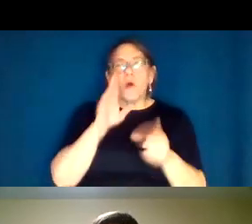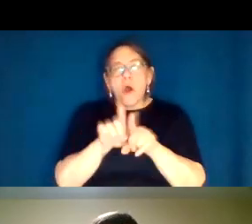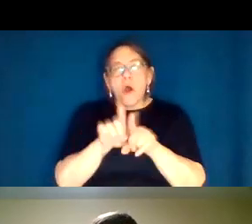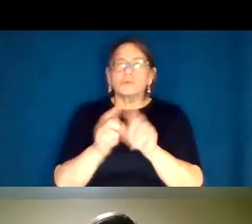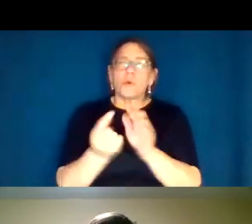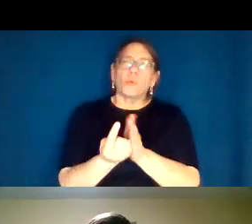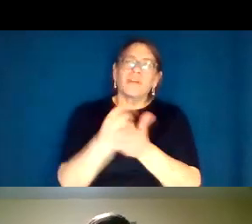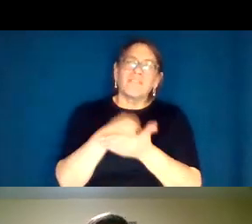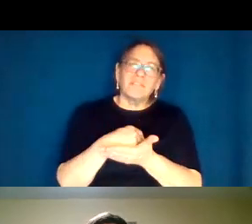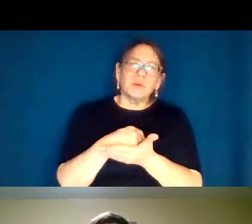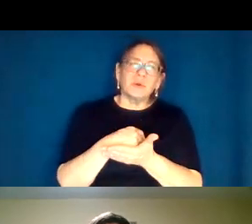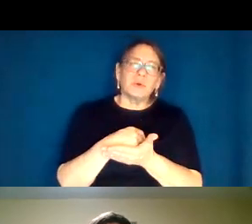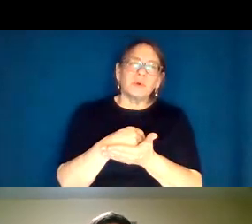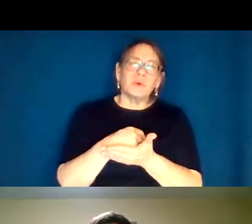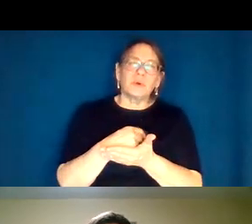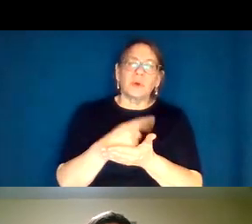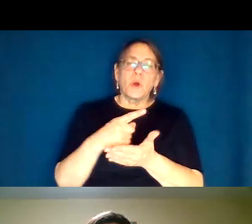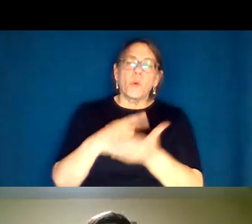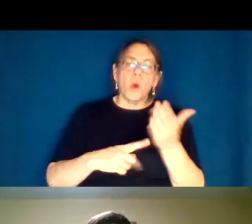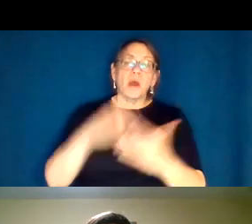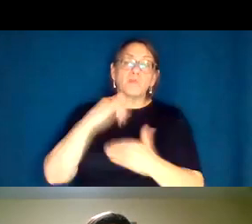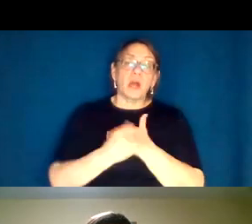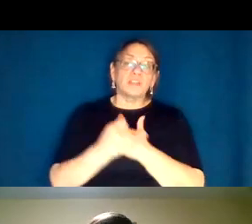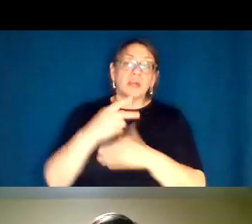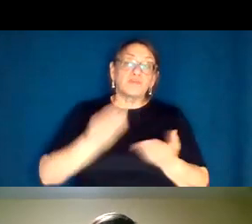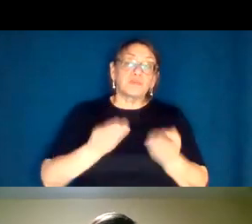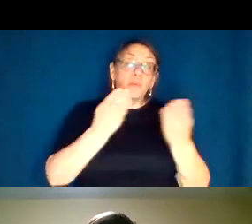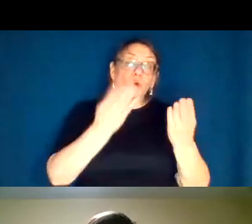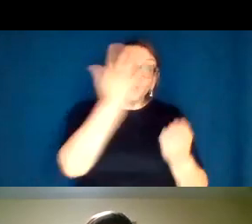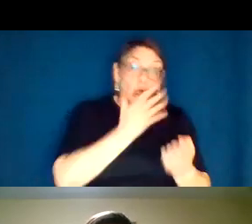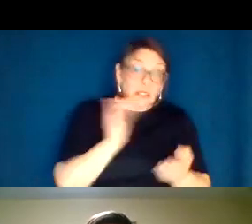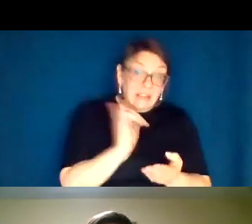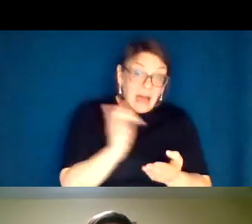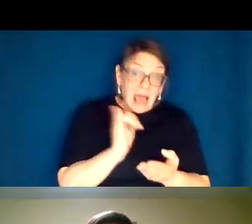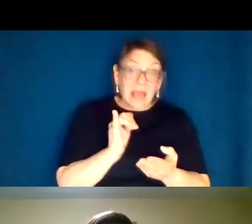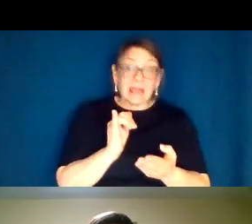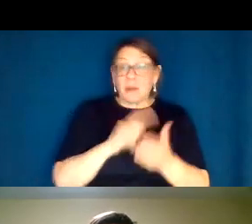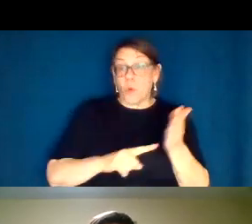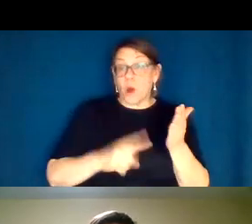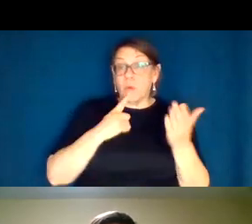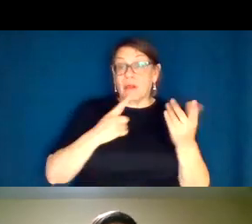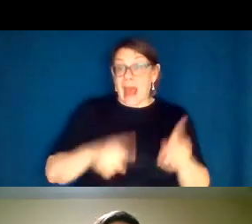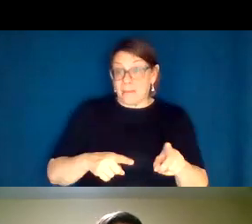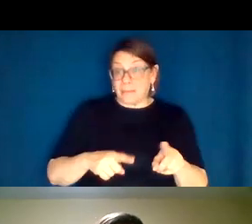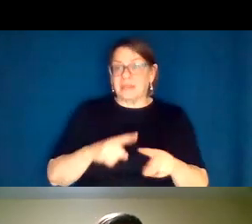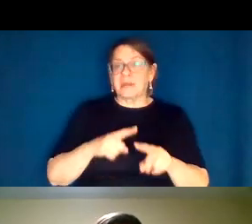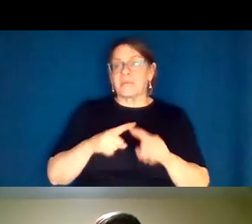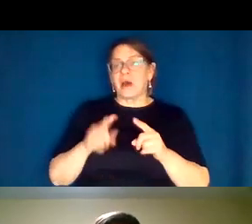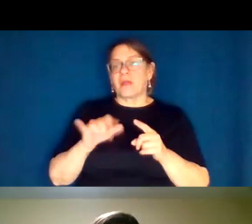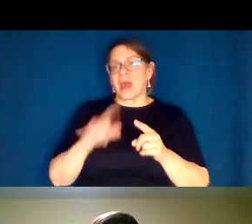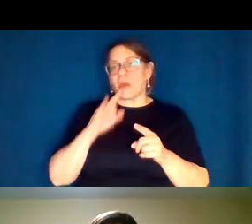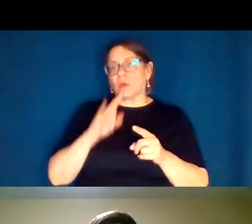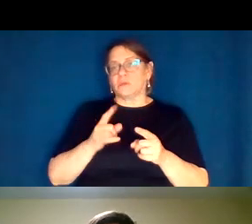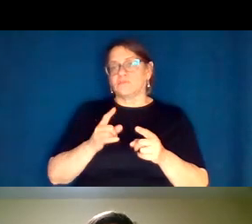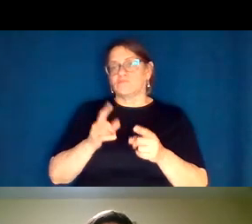what a project proposal will look like and that have the different layers that it'll go through, but that will definitely interact heavily with the data